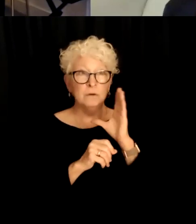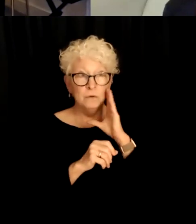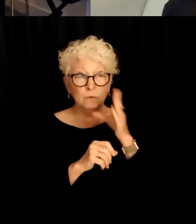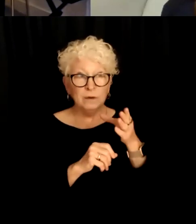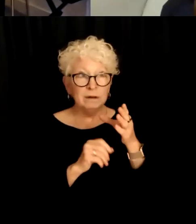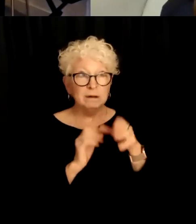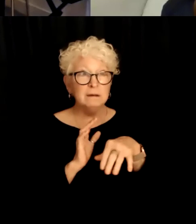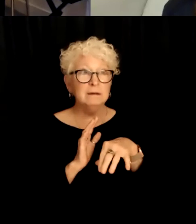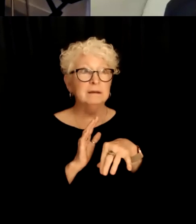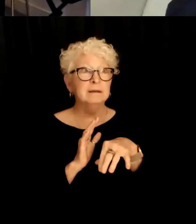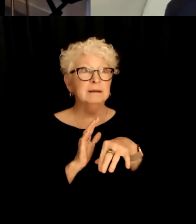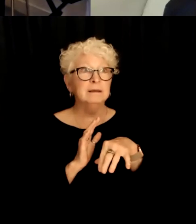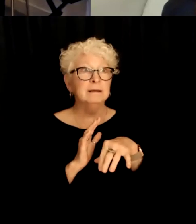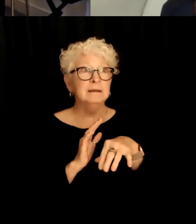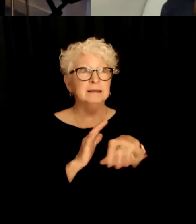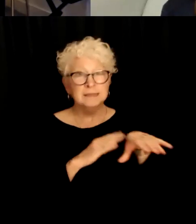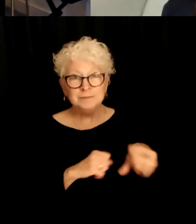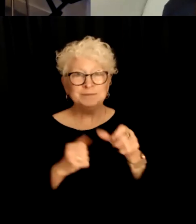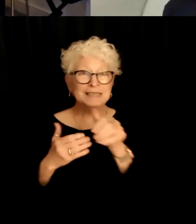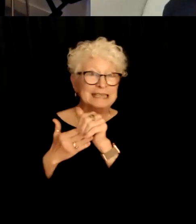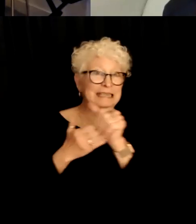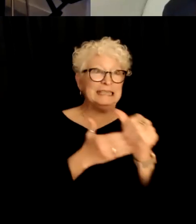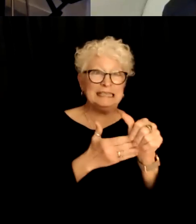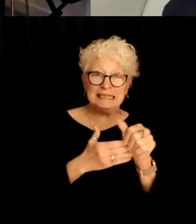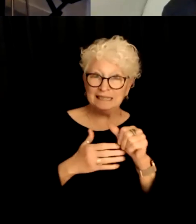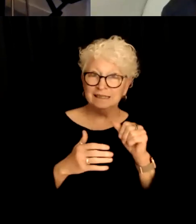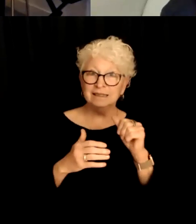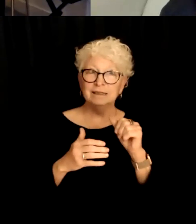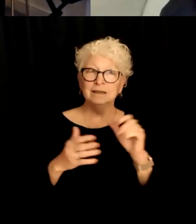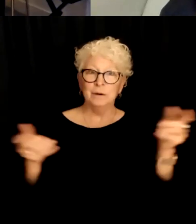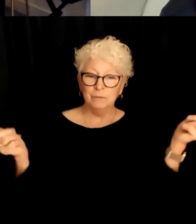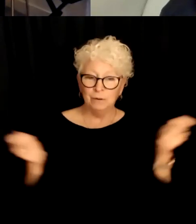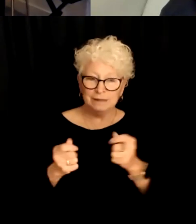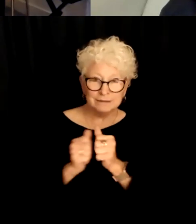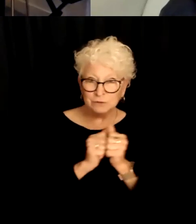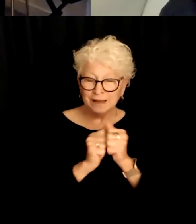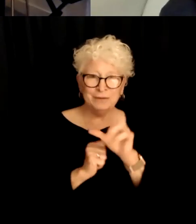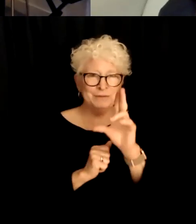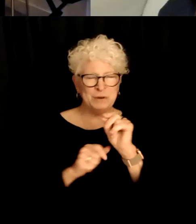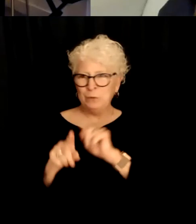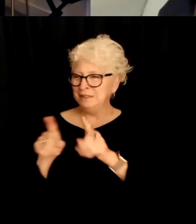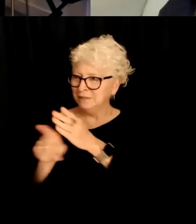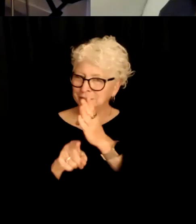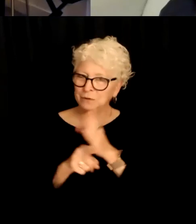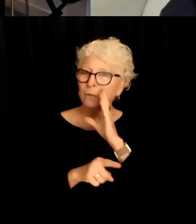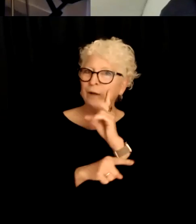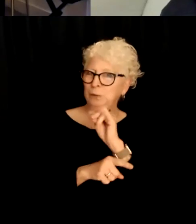And, I know somebody who, in the wake of, watching Unrest and then seeing all this long COVID stuff, who